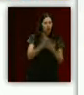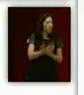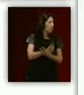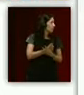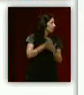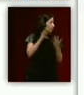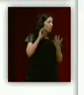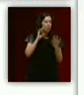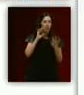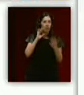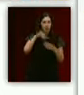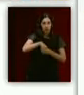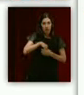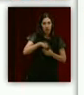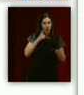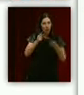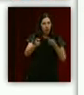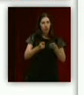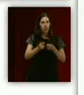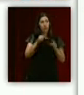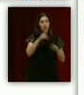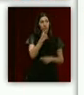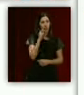control system which is embedded